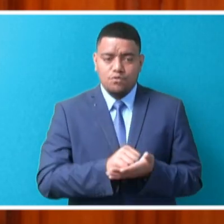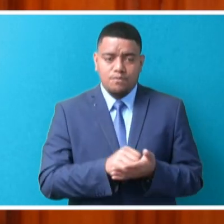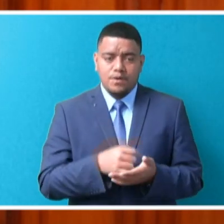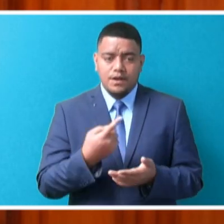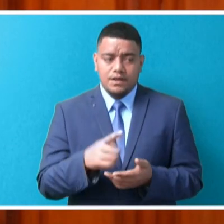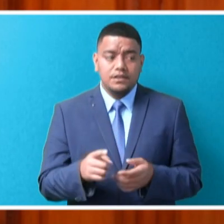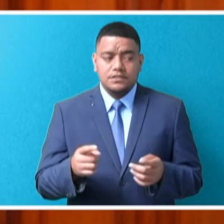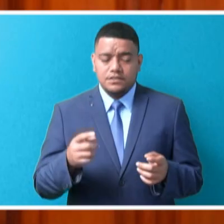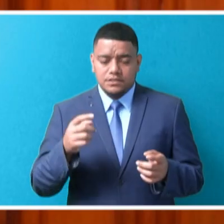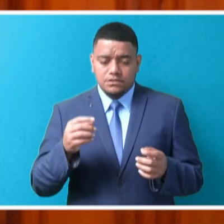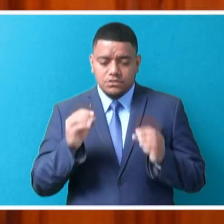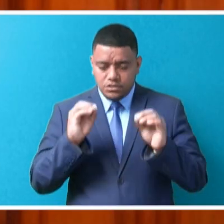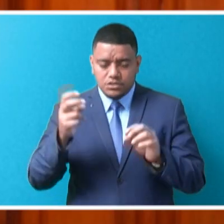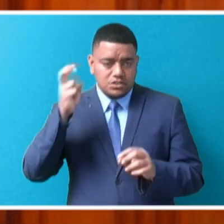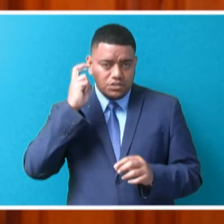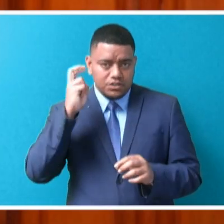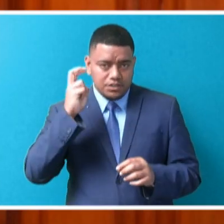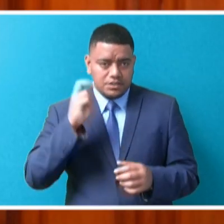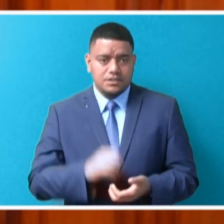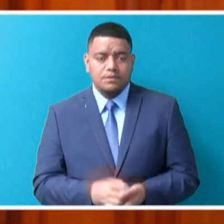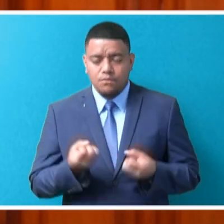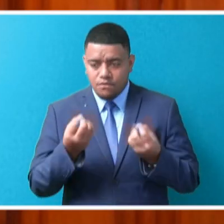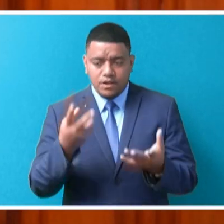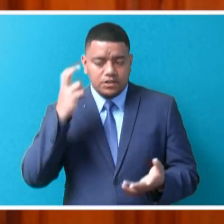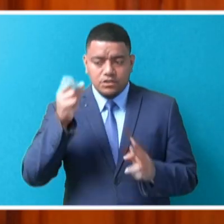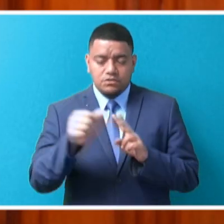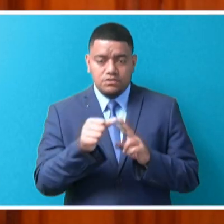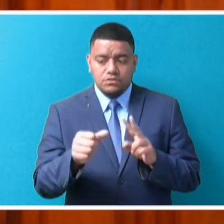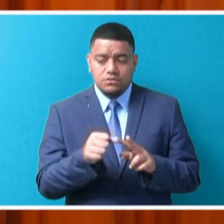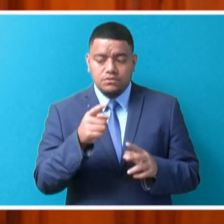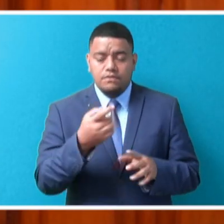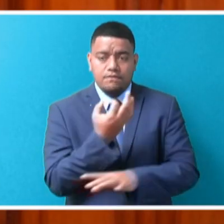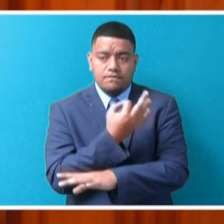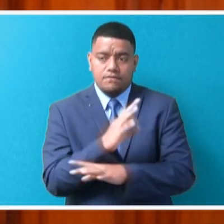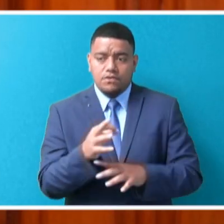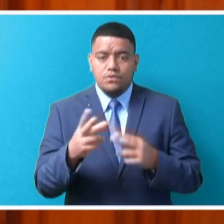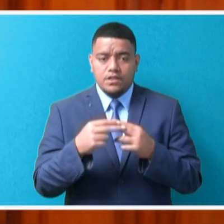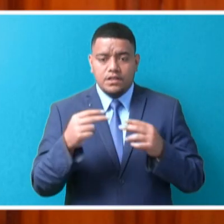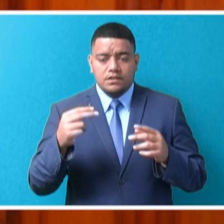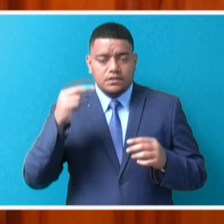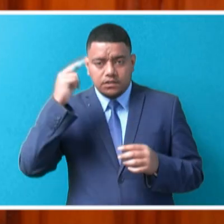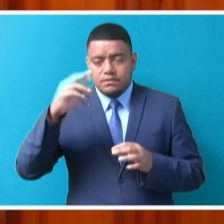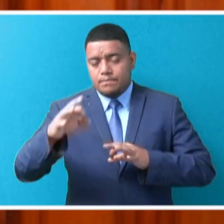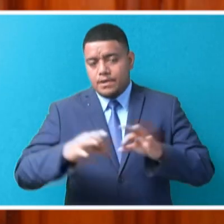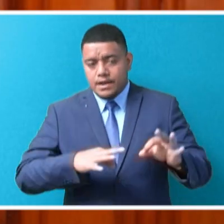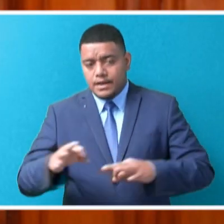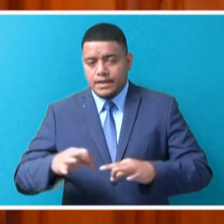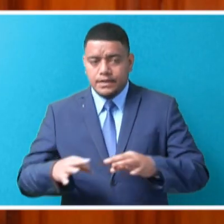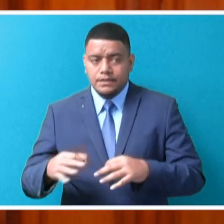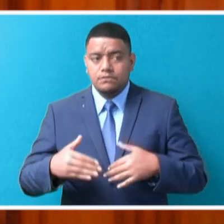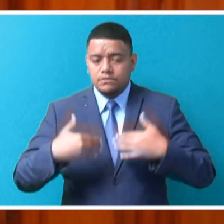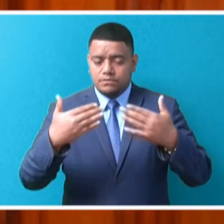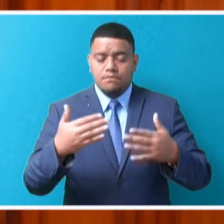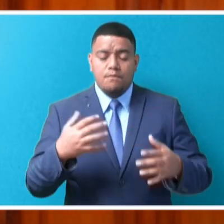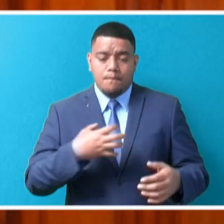technical training to producers. By integrating the non-timber forest products into national forestry planning, we are moving toward a more